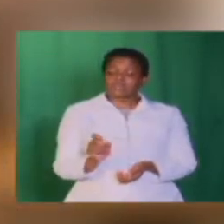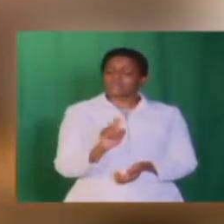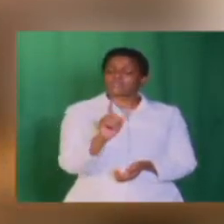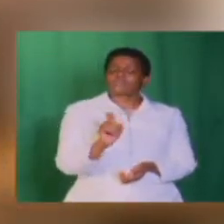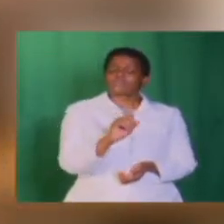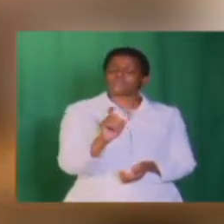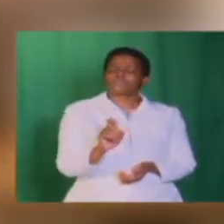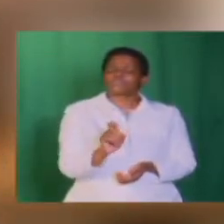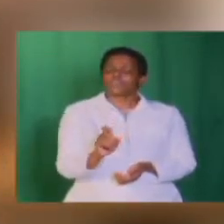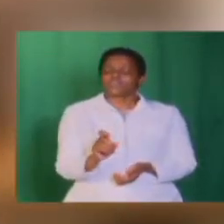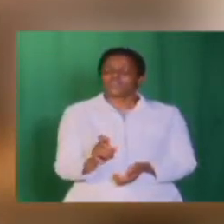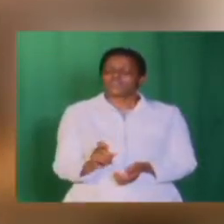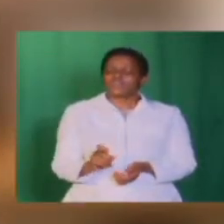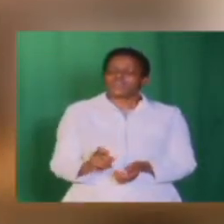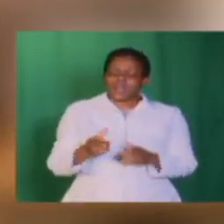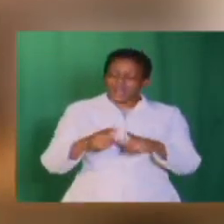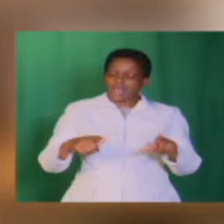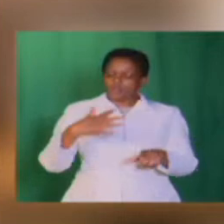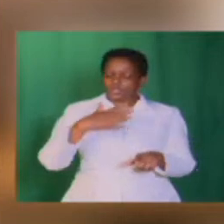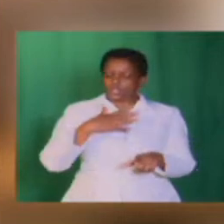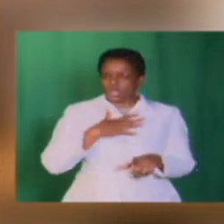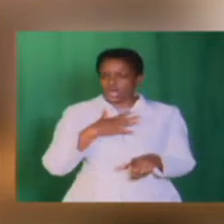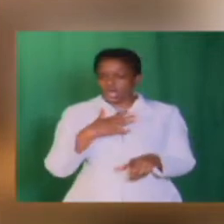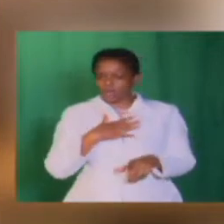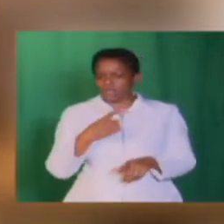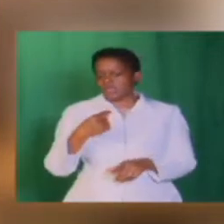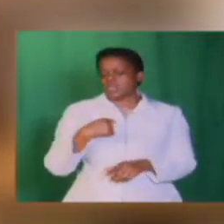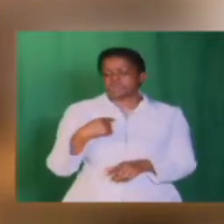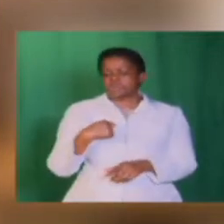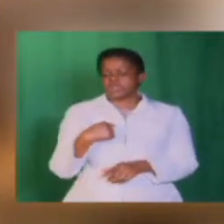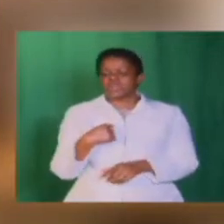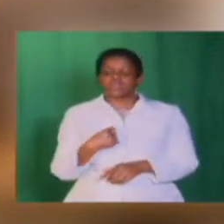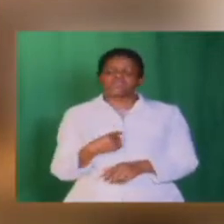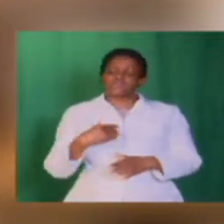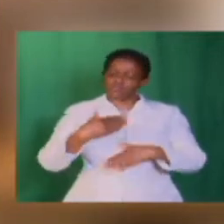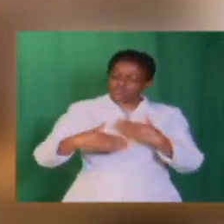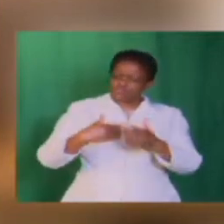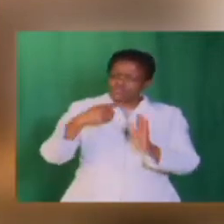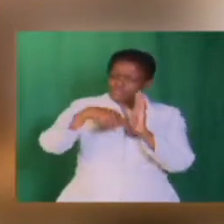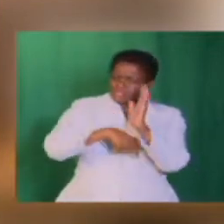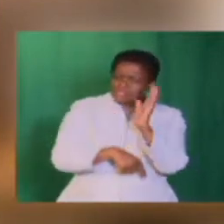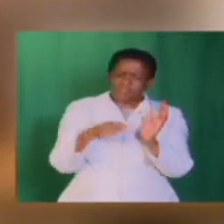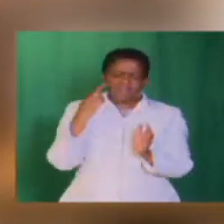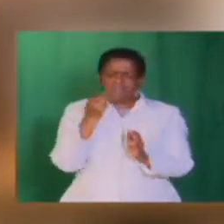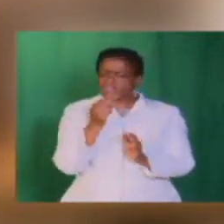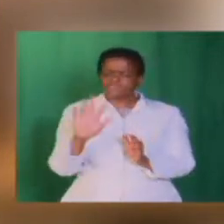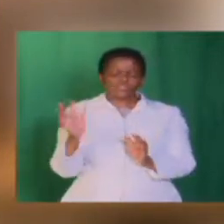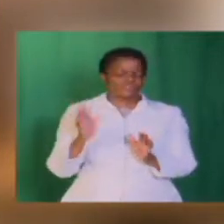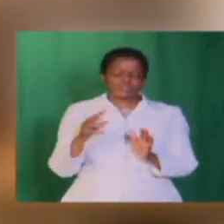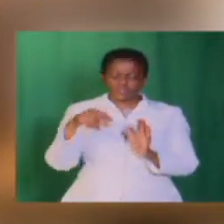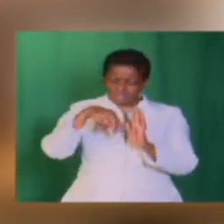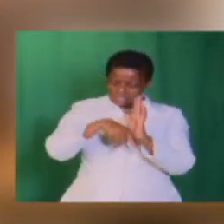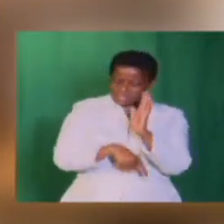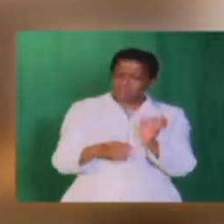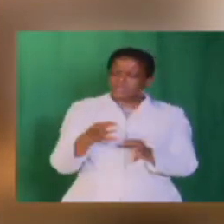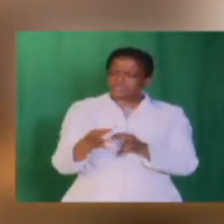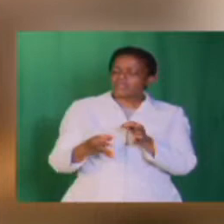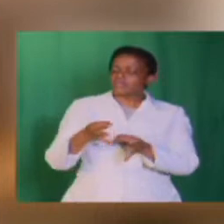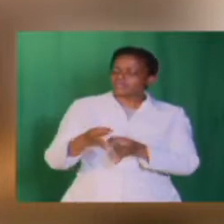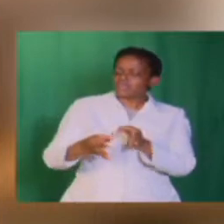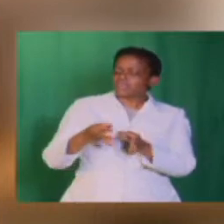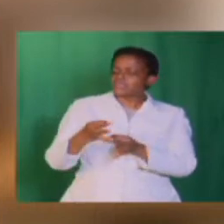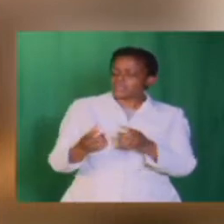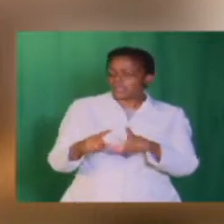find that you are much more elaborate. So if you are going to be practicing using the English language and you speak to your friends, even in